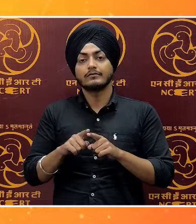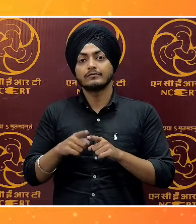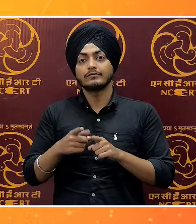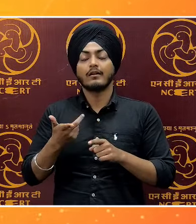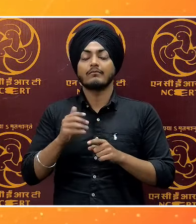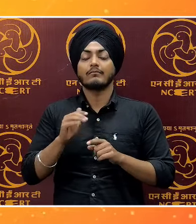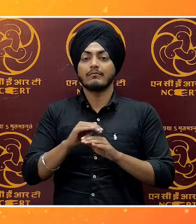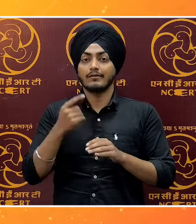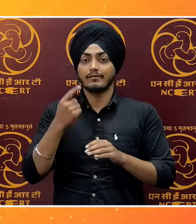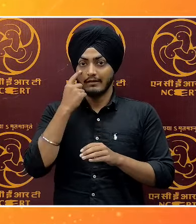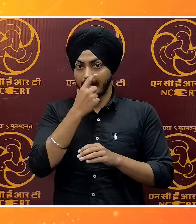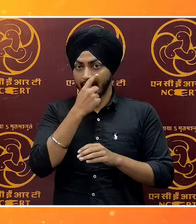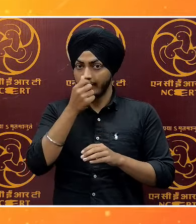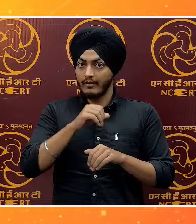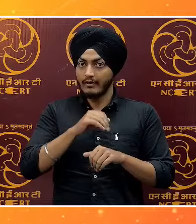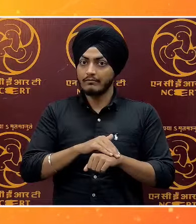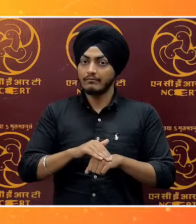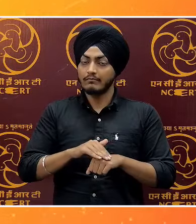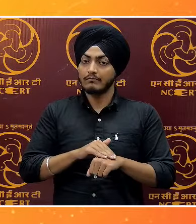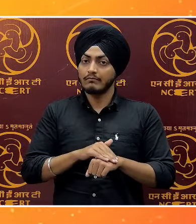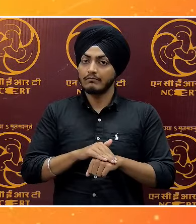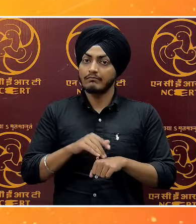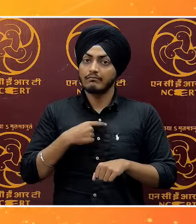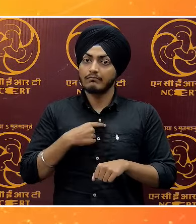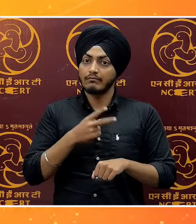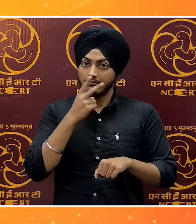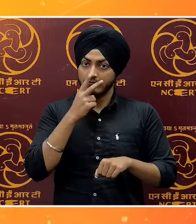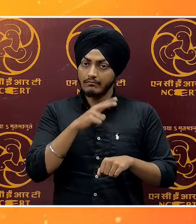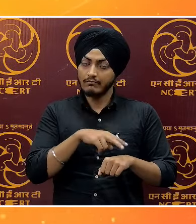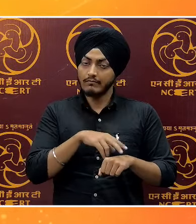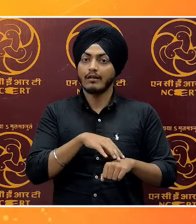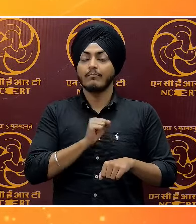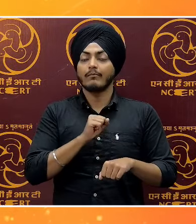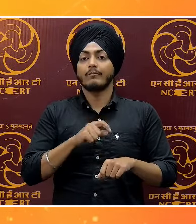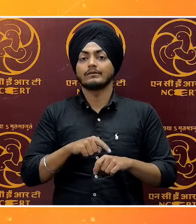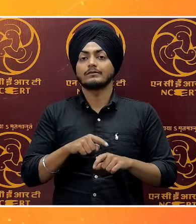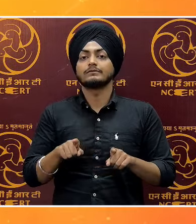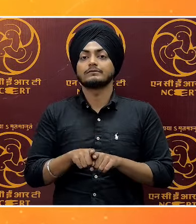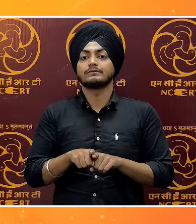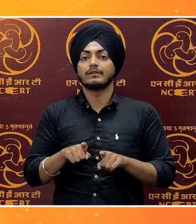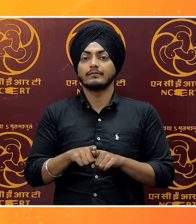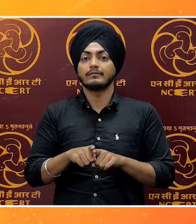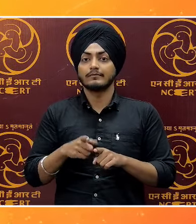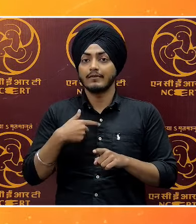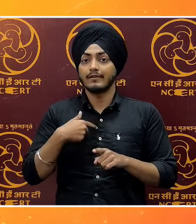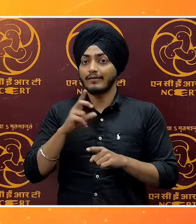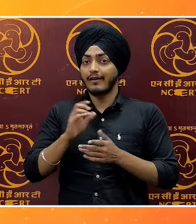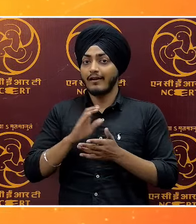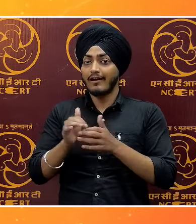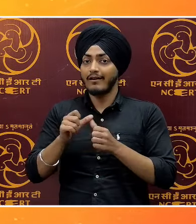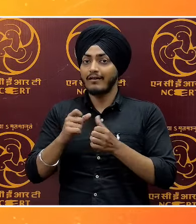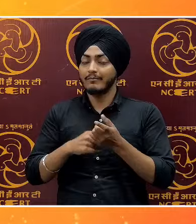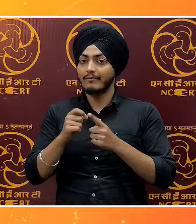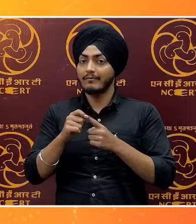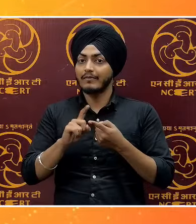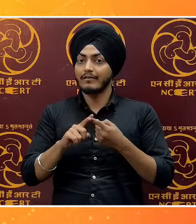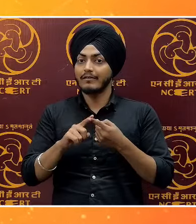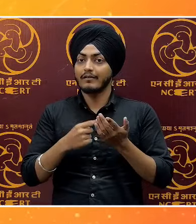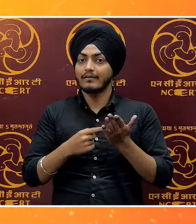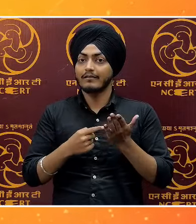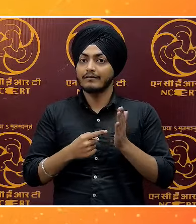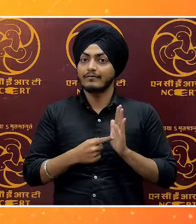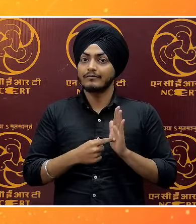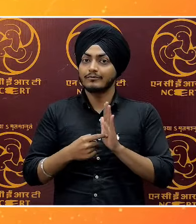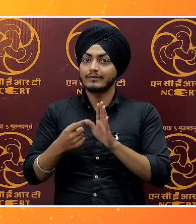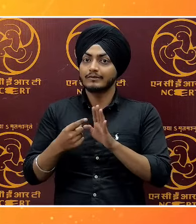explore this picture reading easily. Wow, can I also touch and feel the same? Yeah, sure. Thank you so much. I mean, this is a lovely,